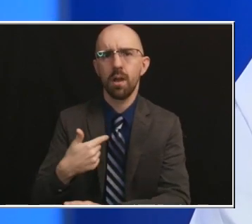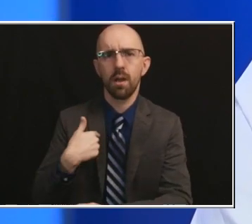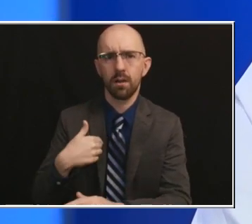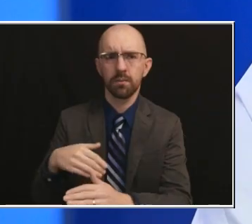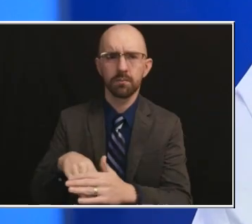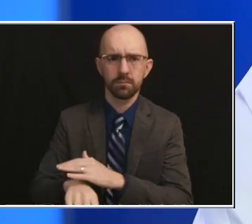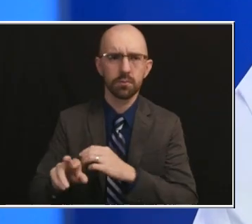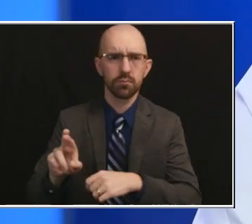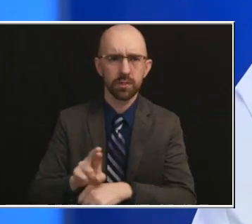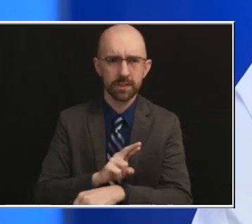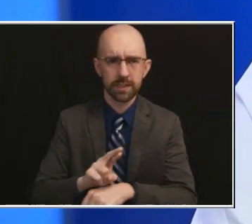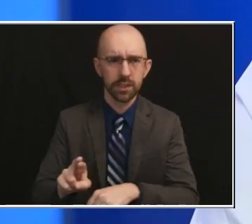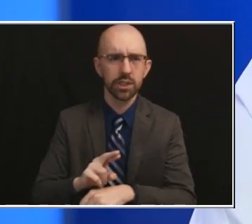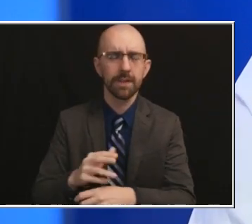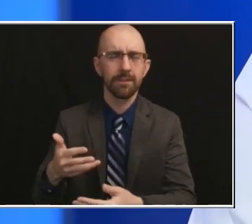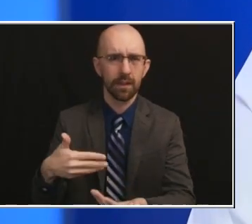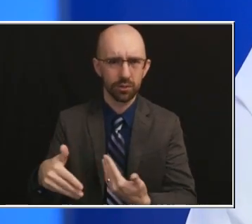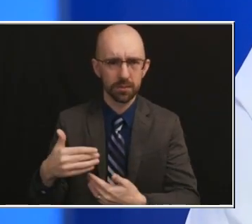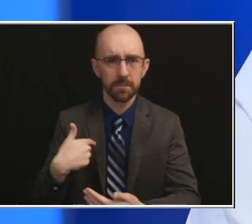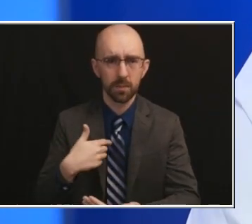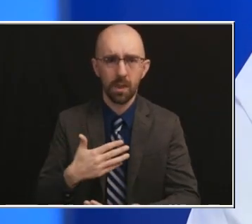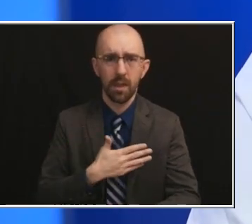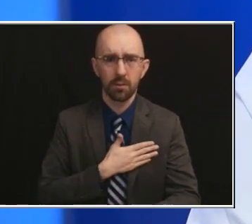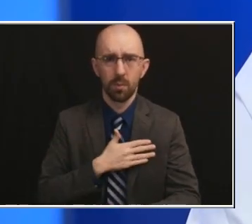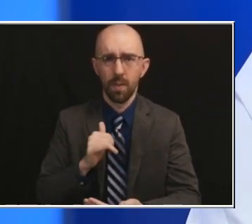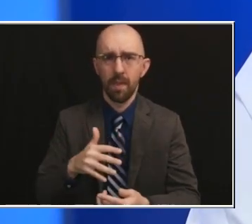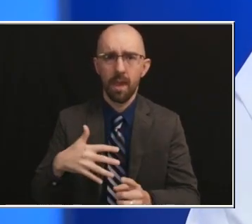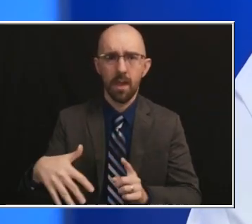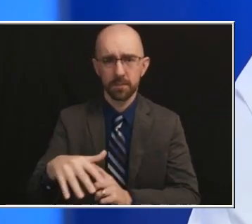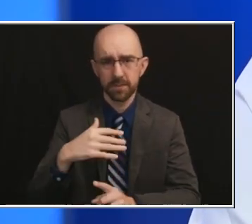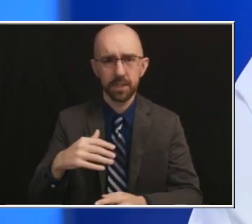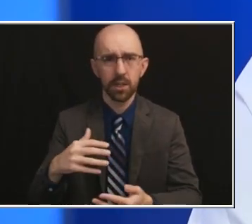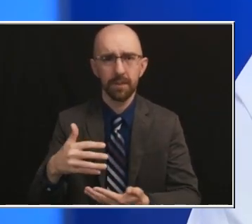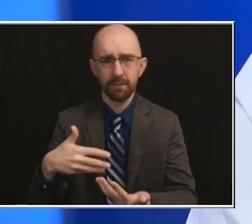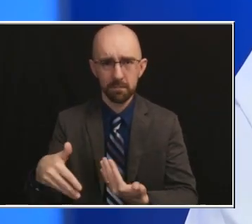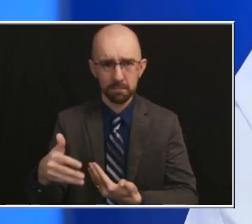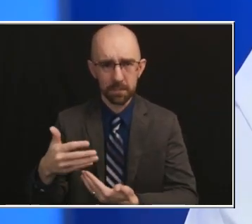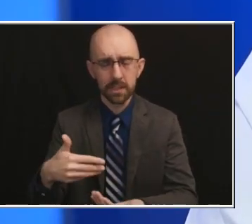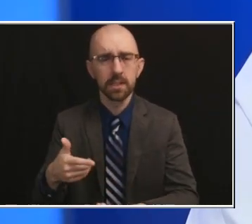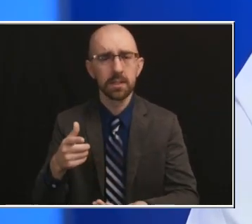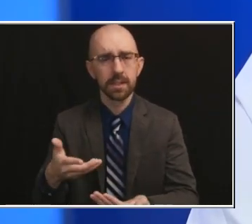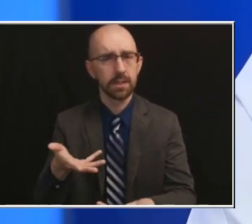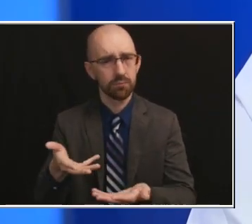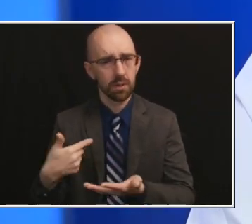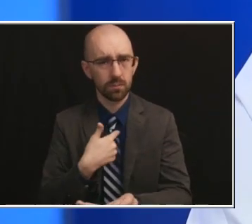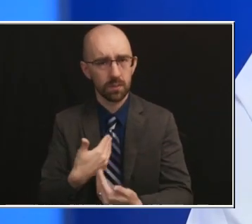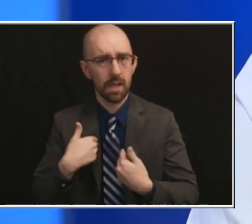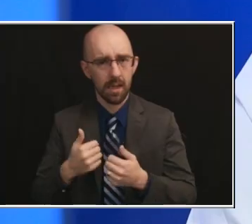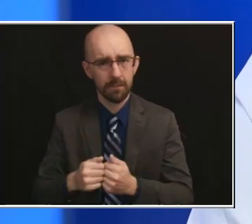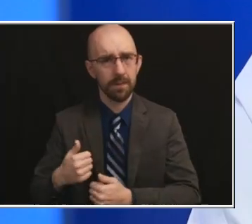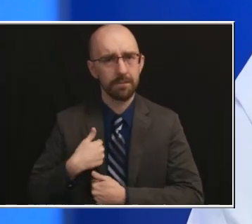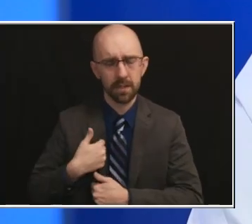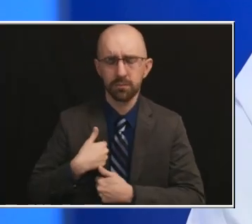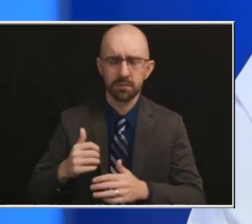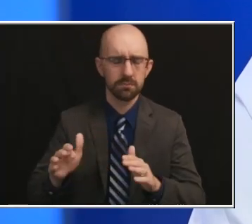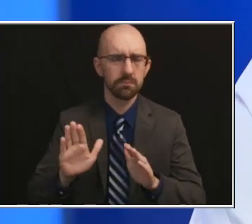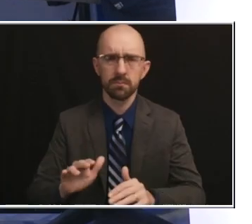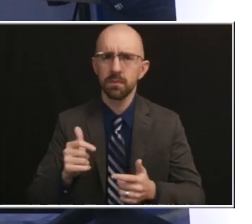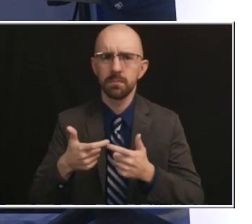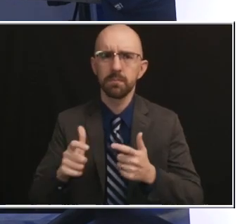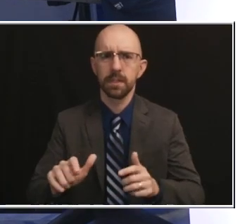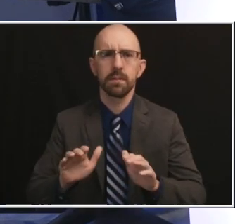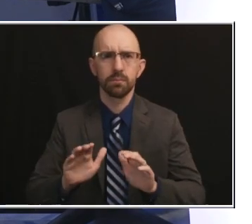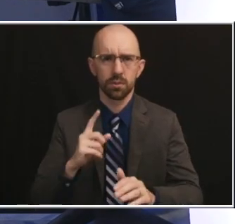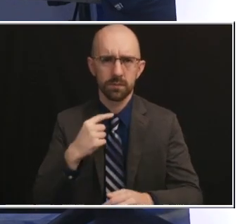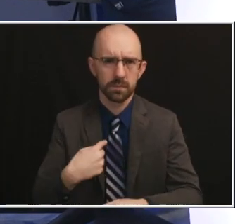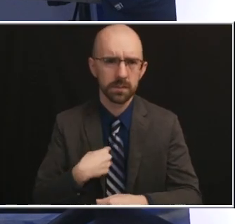So I really liked the atmosphere over there and the environment and the interactions that we have with the veterans. So that was a big driver. It's beautiful. Thank you